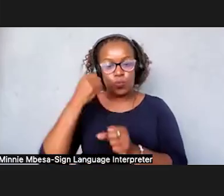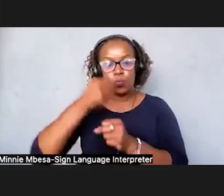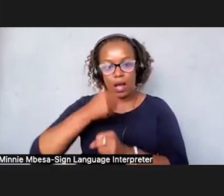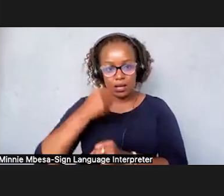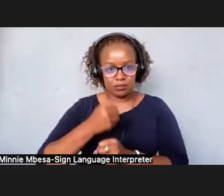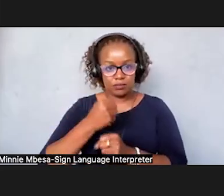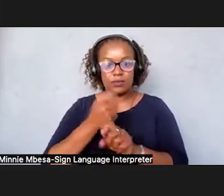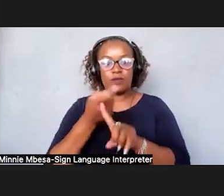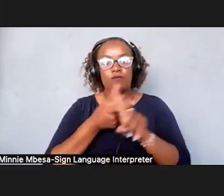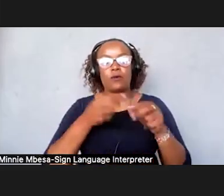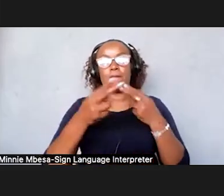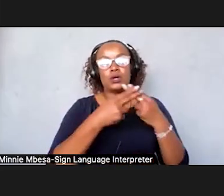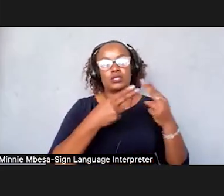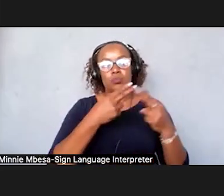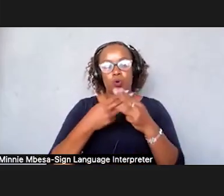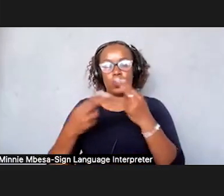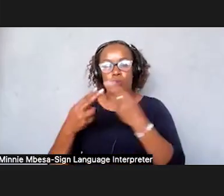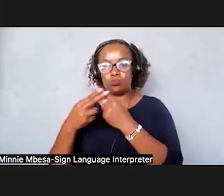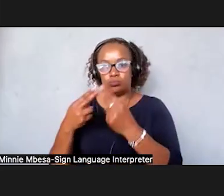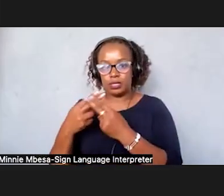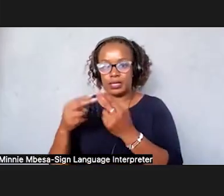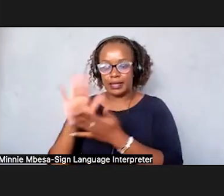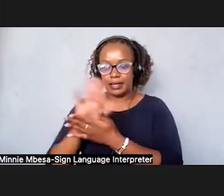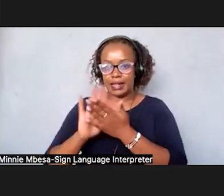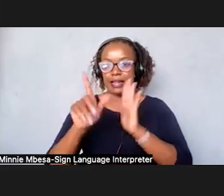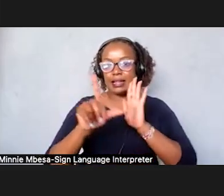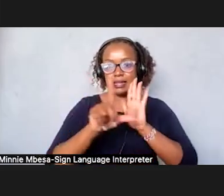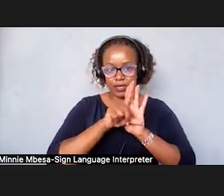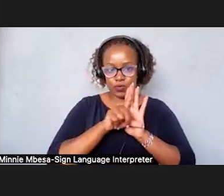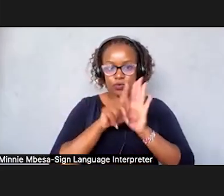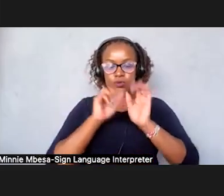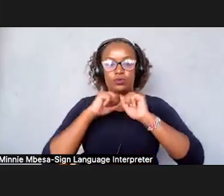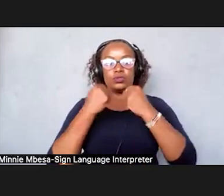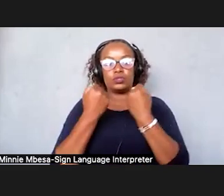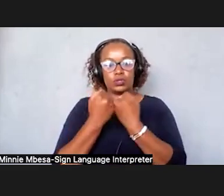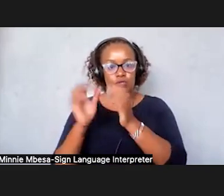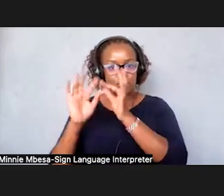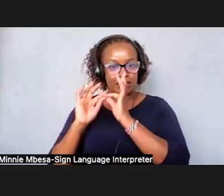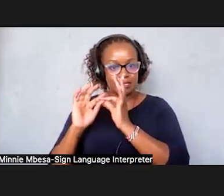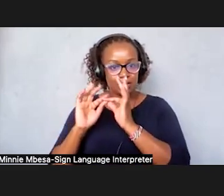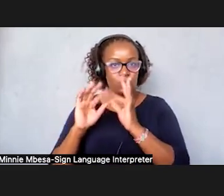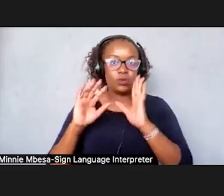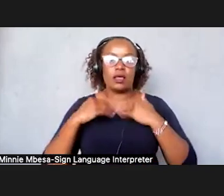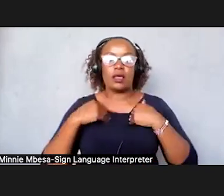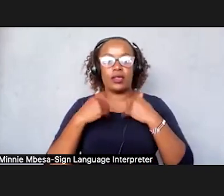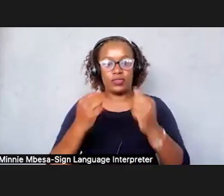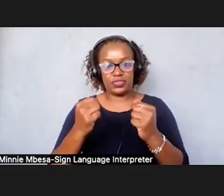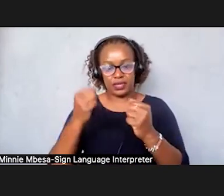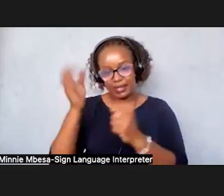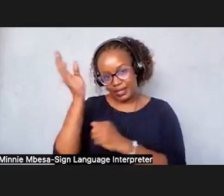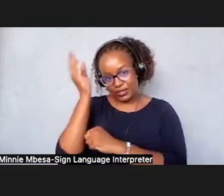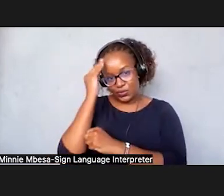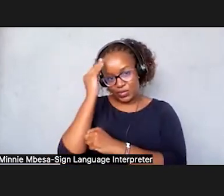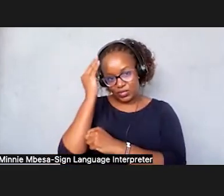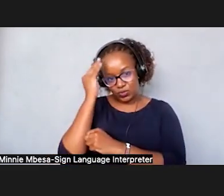multiple angles. That is legal, social, cultural, health, education. And with this,